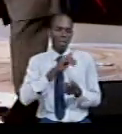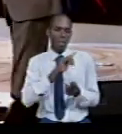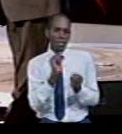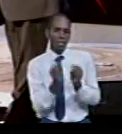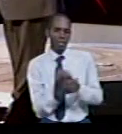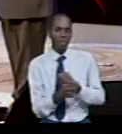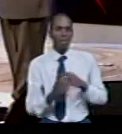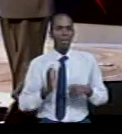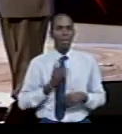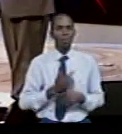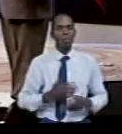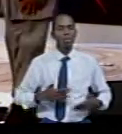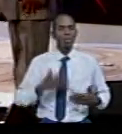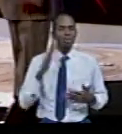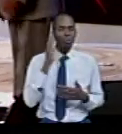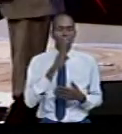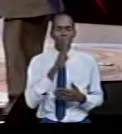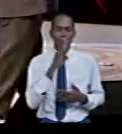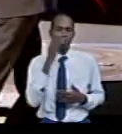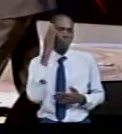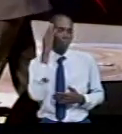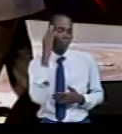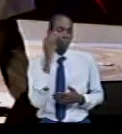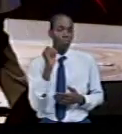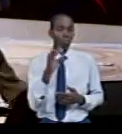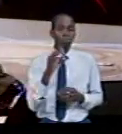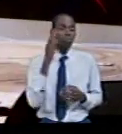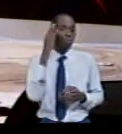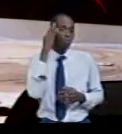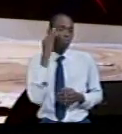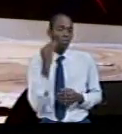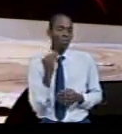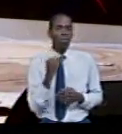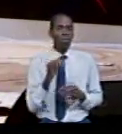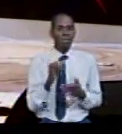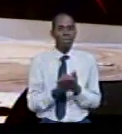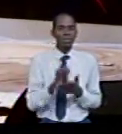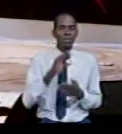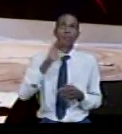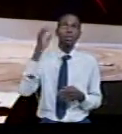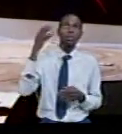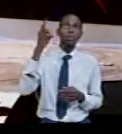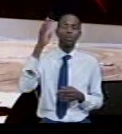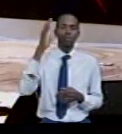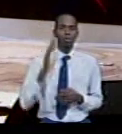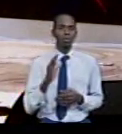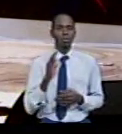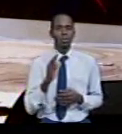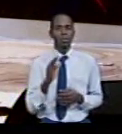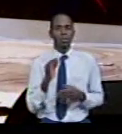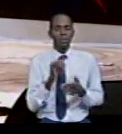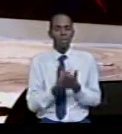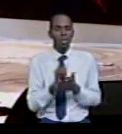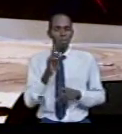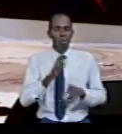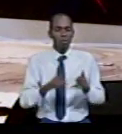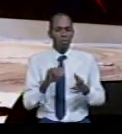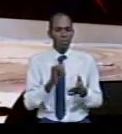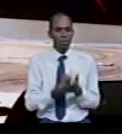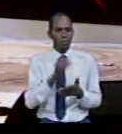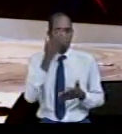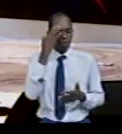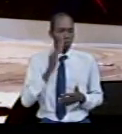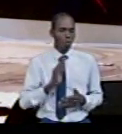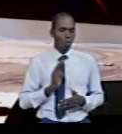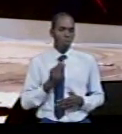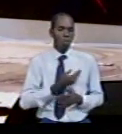so experience the grace of God that the people who knew us before in our immediate family, the